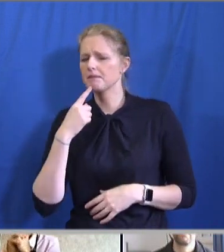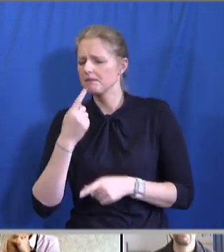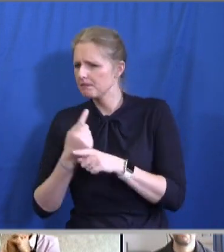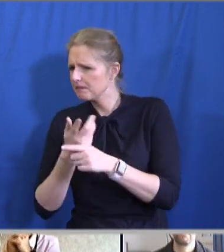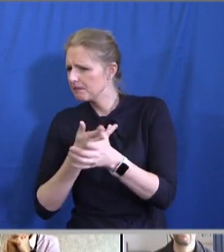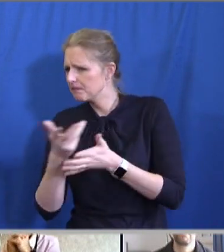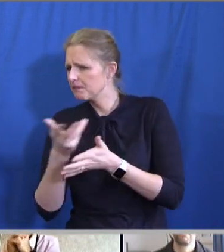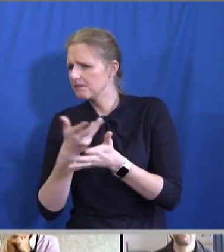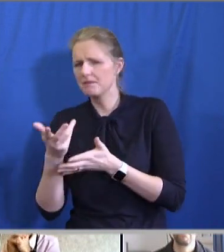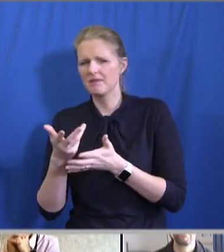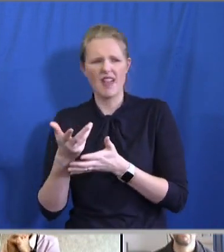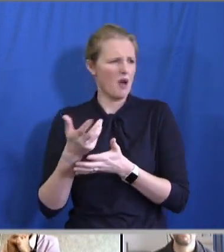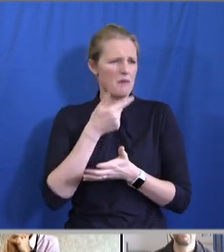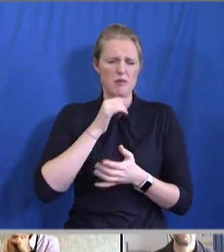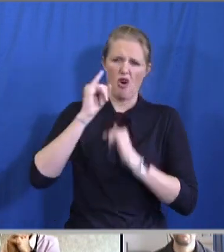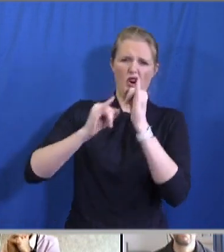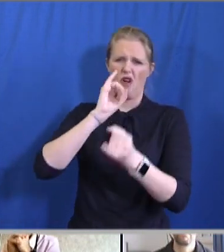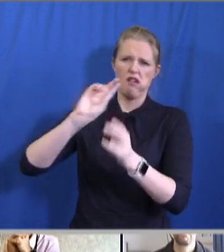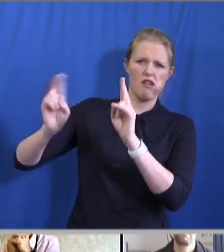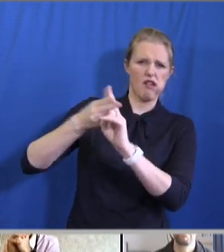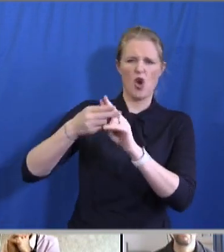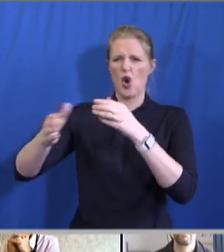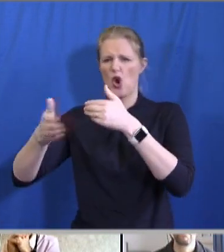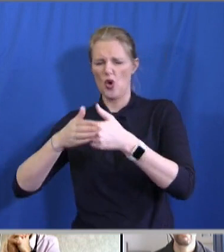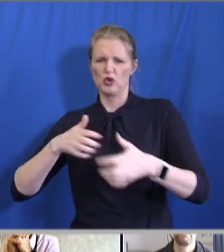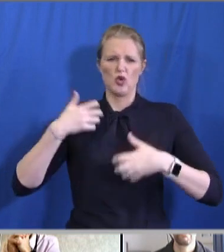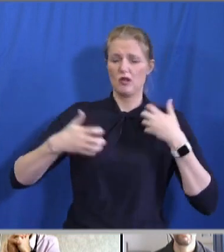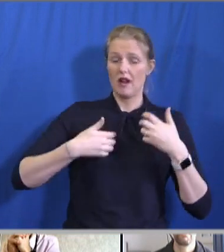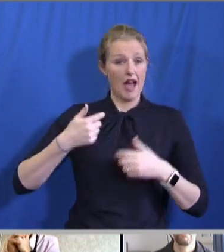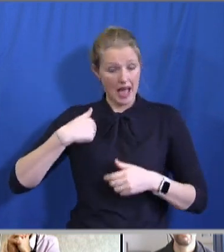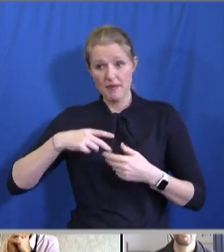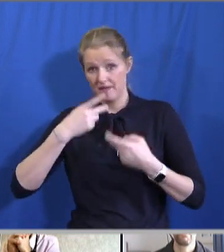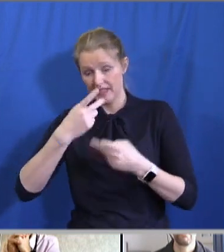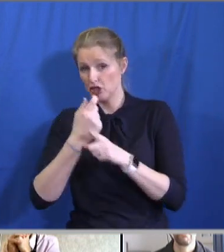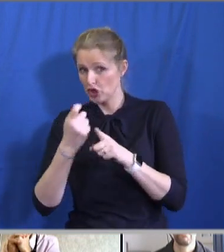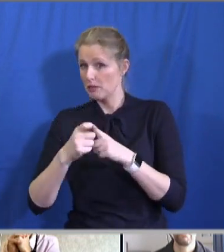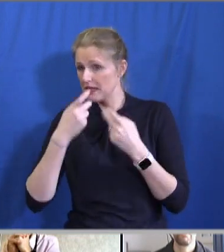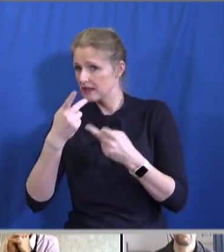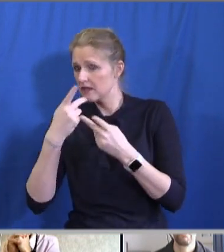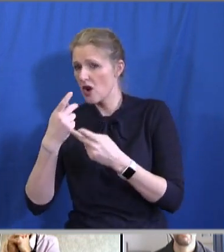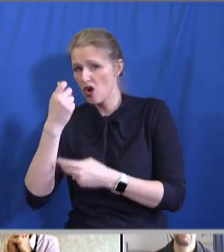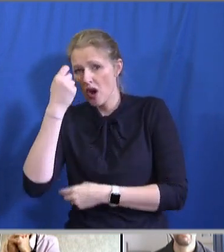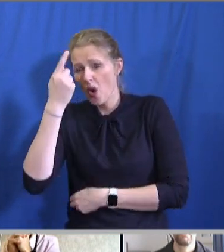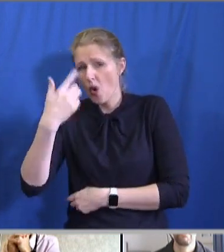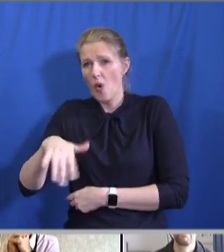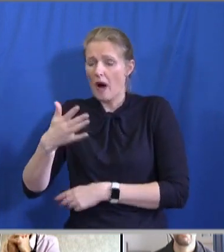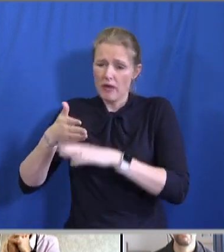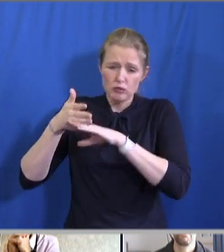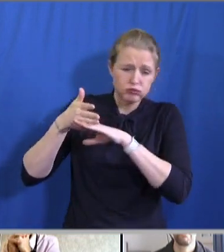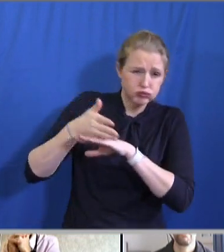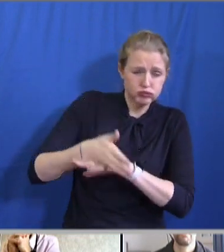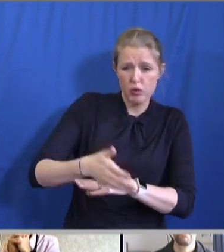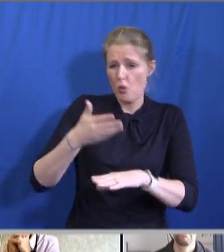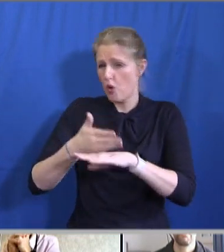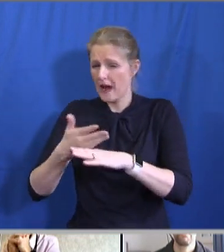they're all being tarred with the same brush, unfortunately. And I've visited a number of GPs who have went far and beyond in regards to what they're actually doing to